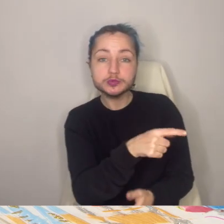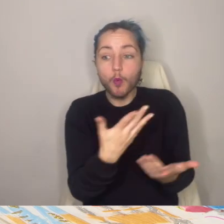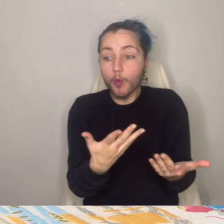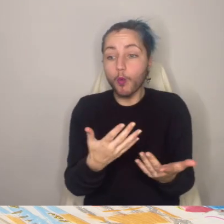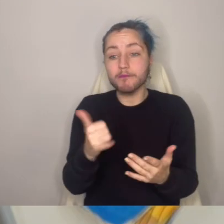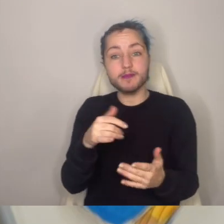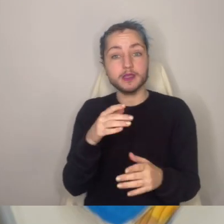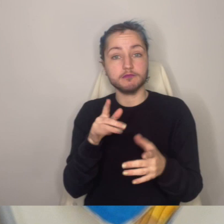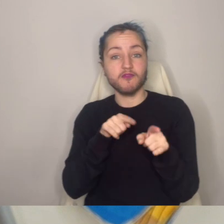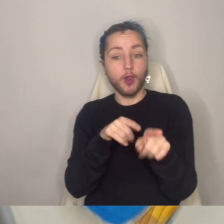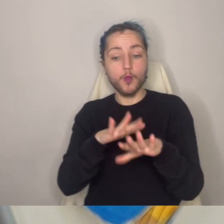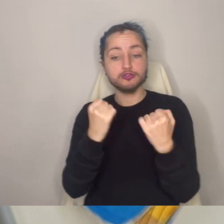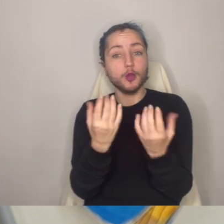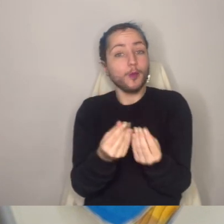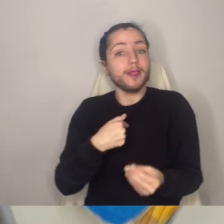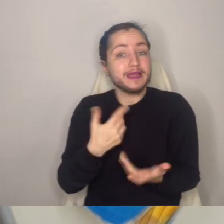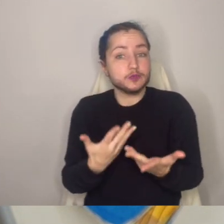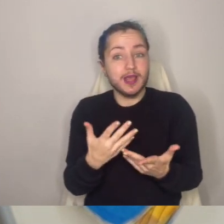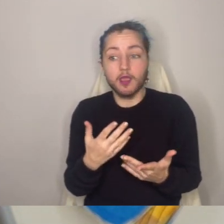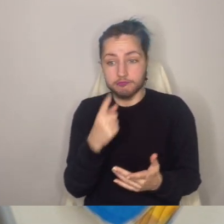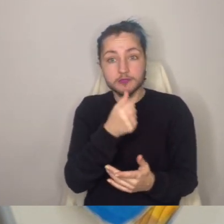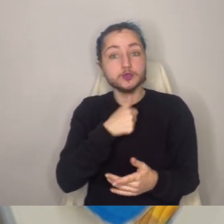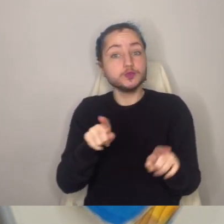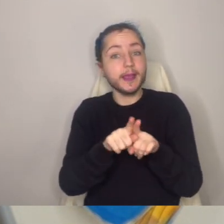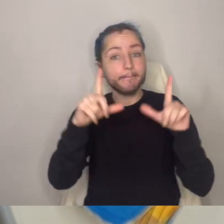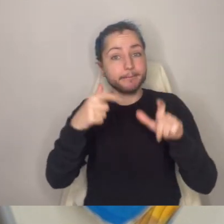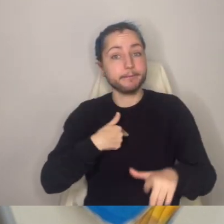doing it today, you can use the image that I have here.